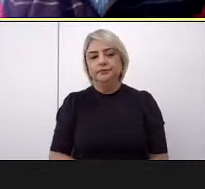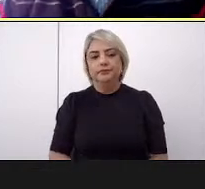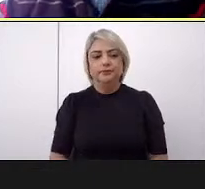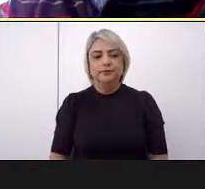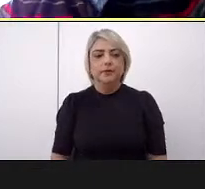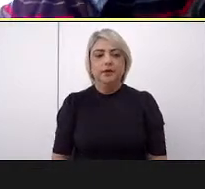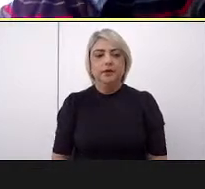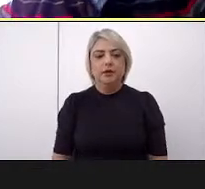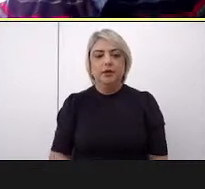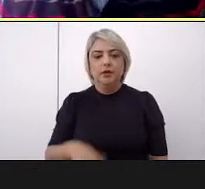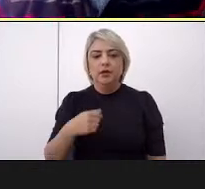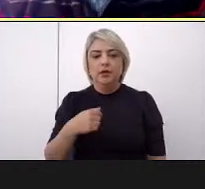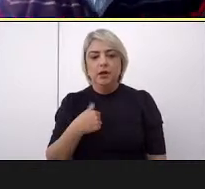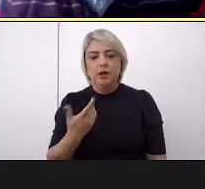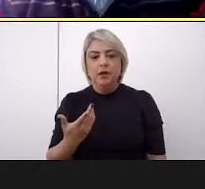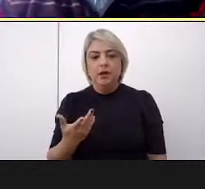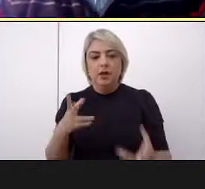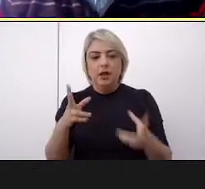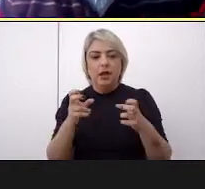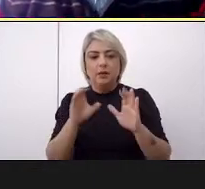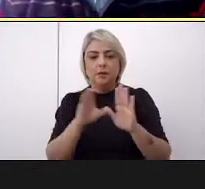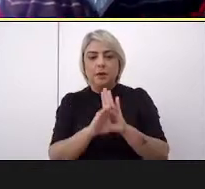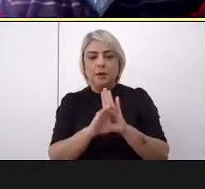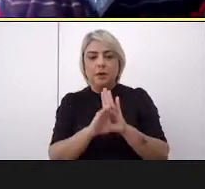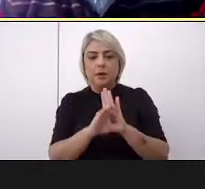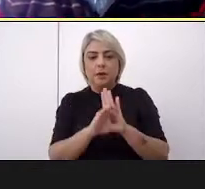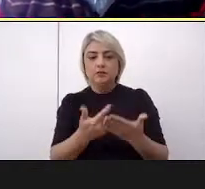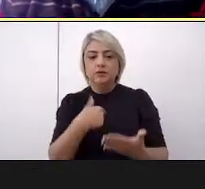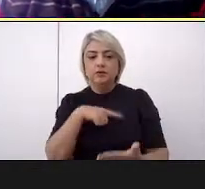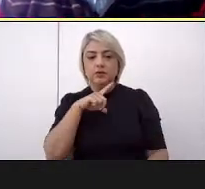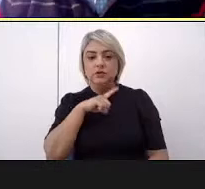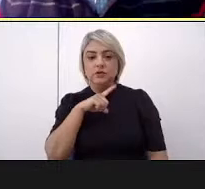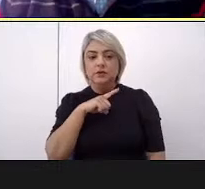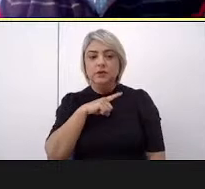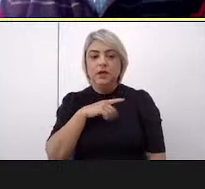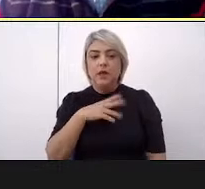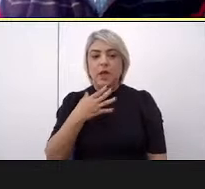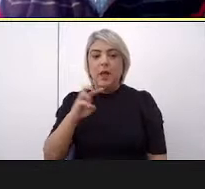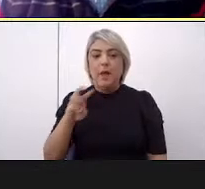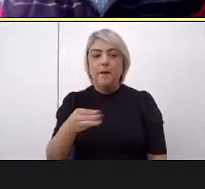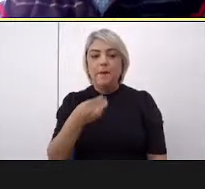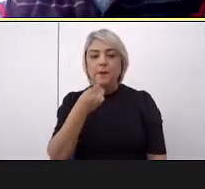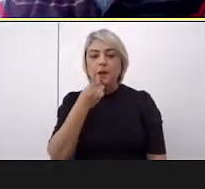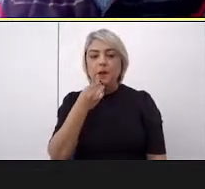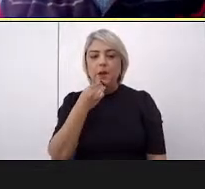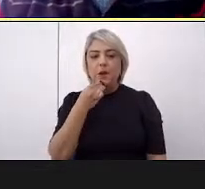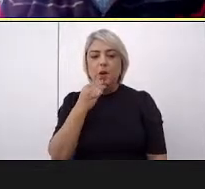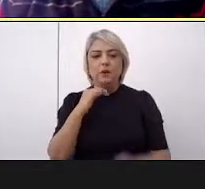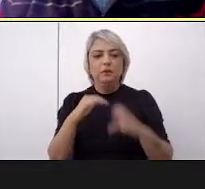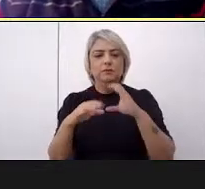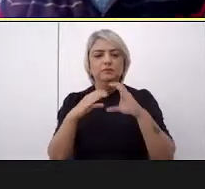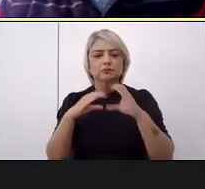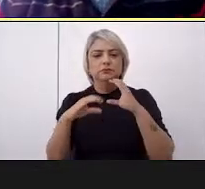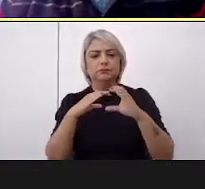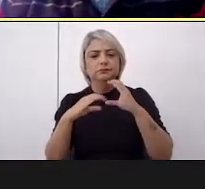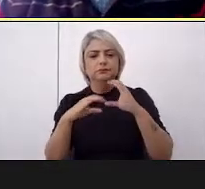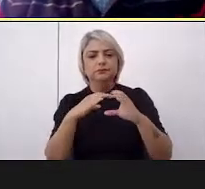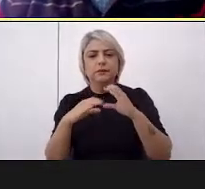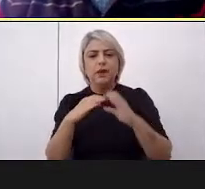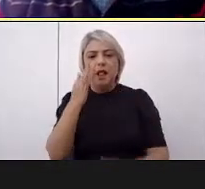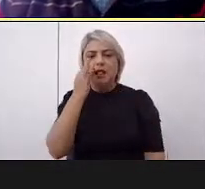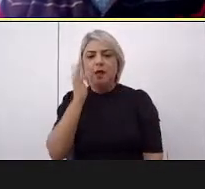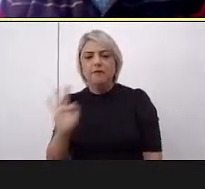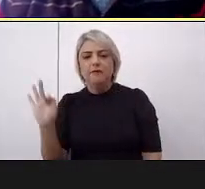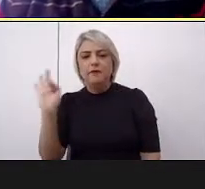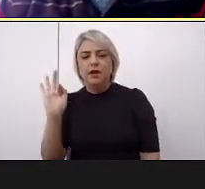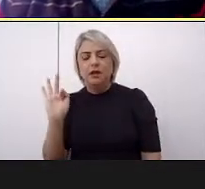chapter is entitled Law and Public Action. In France, it was not until the